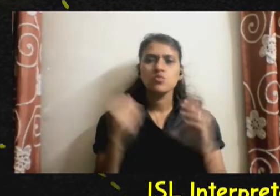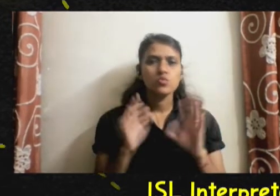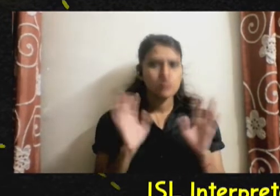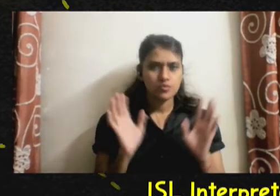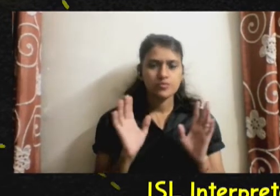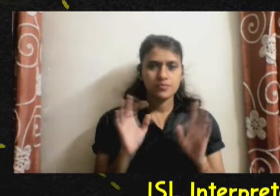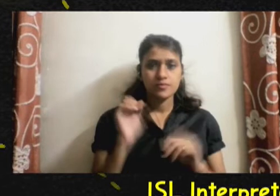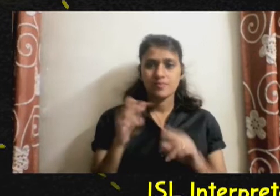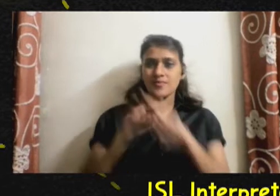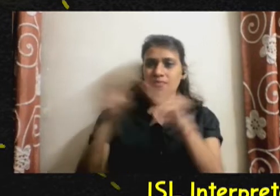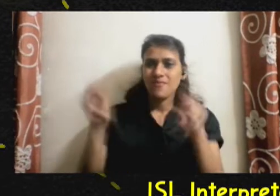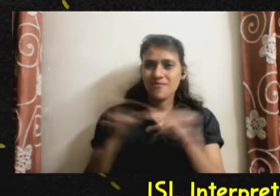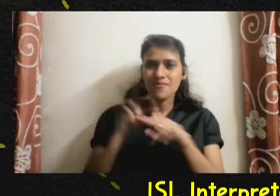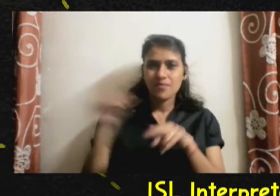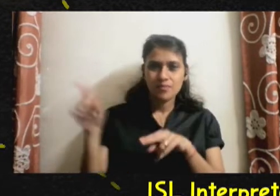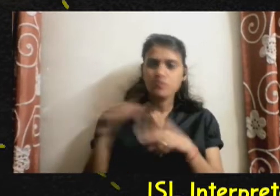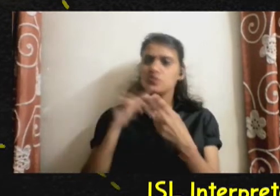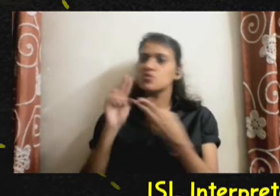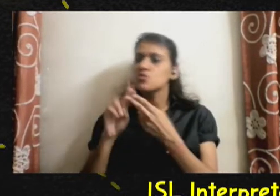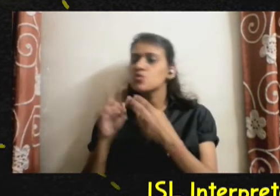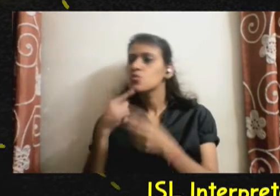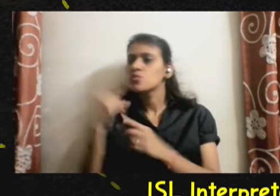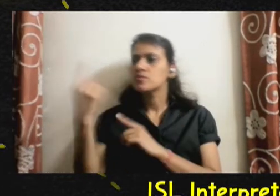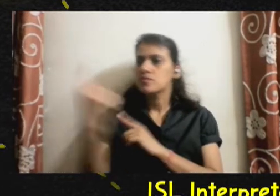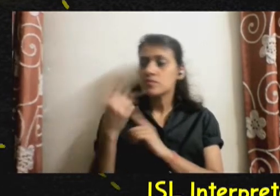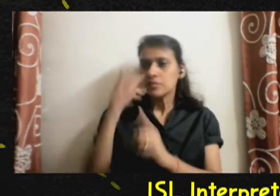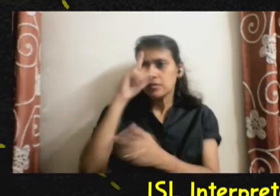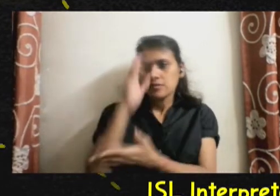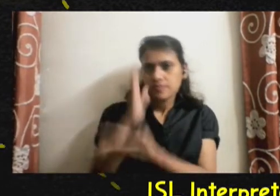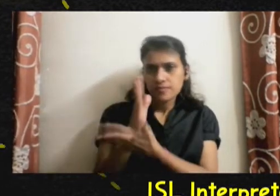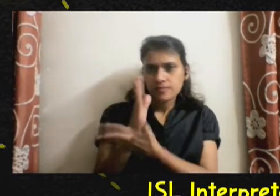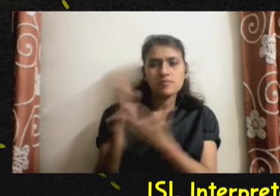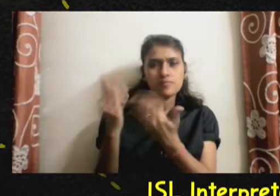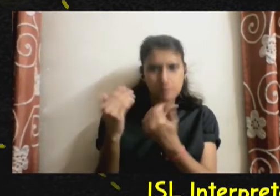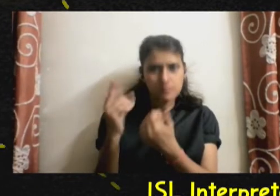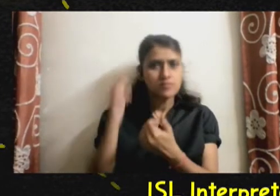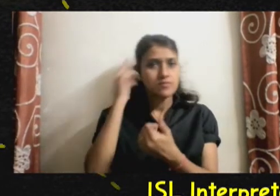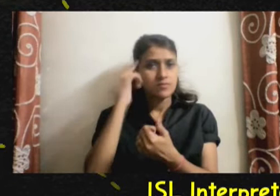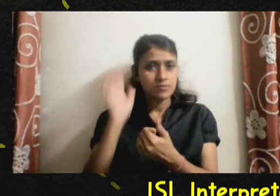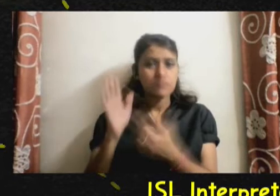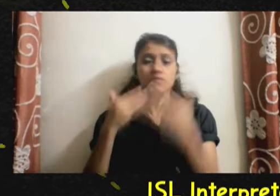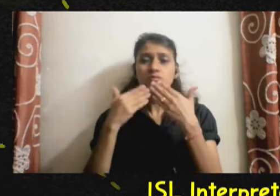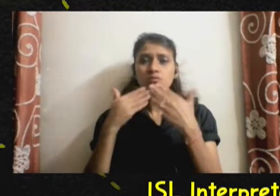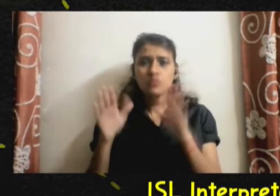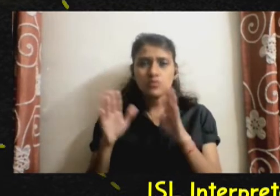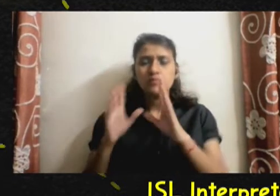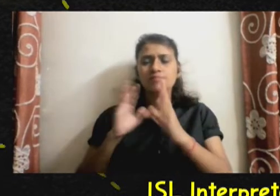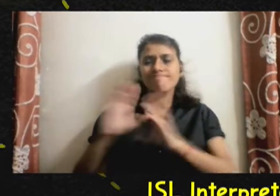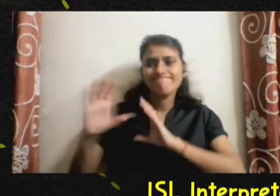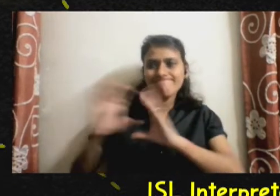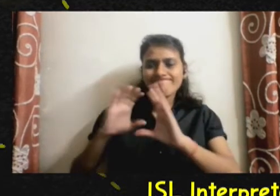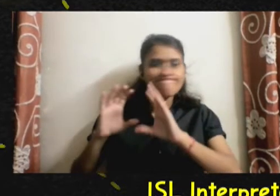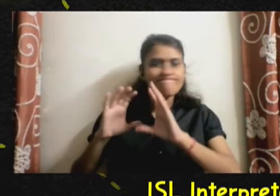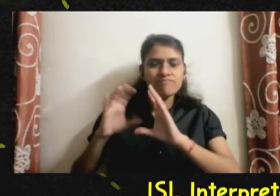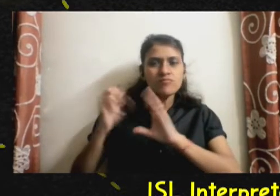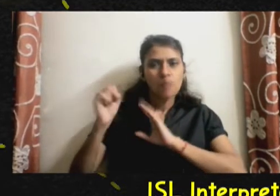in the family you can talk to, who you trust, right? Even if you're not being open about what the situation is that you're